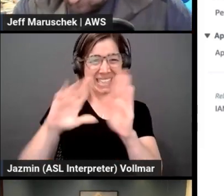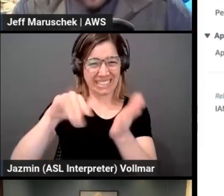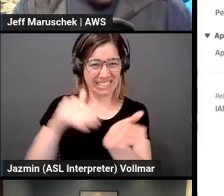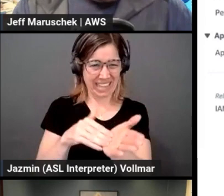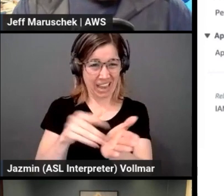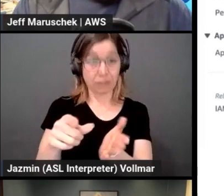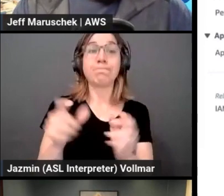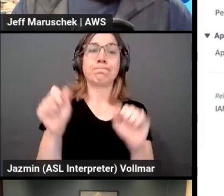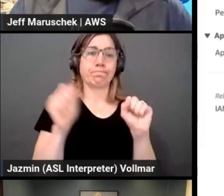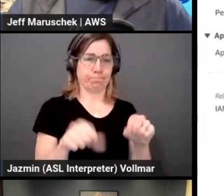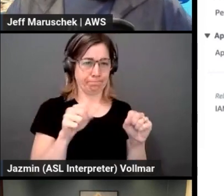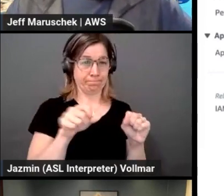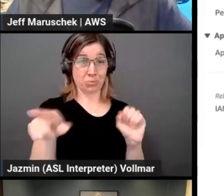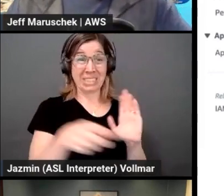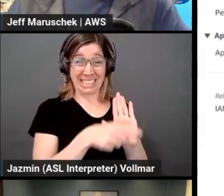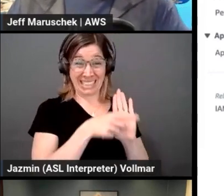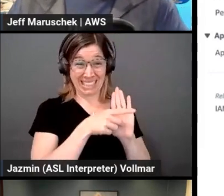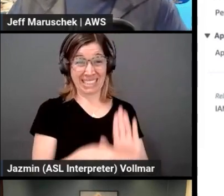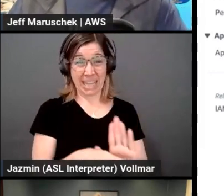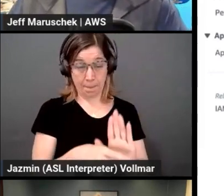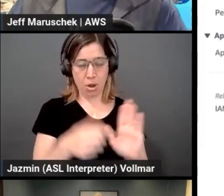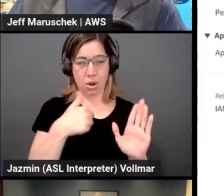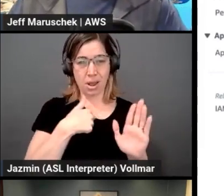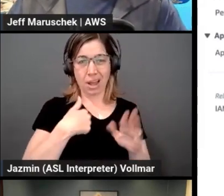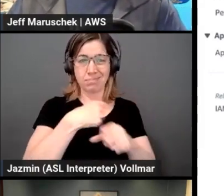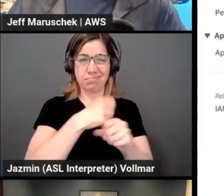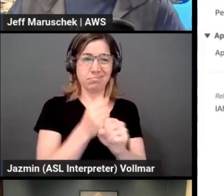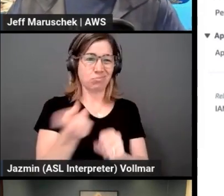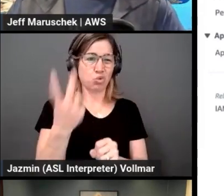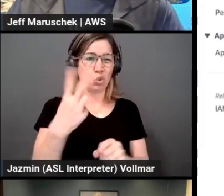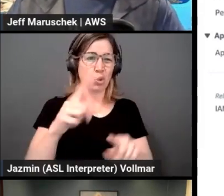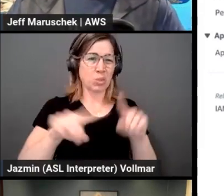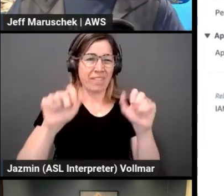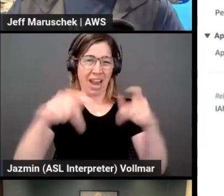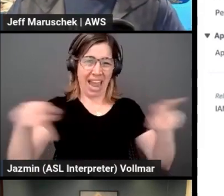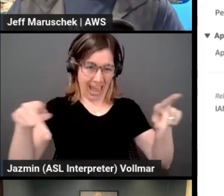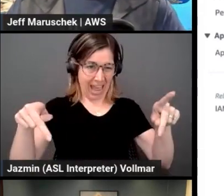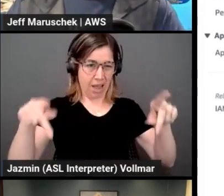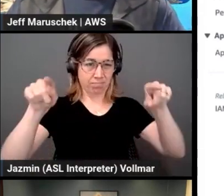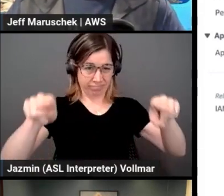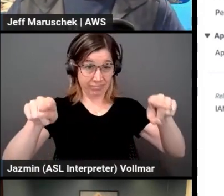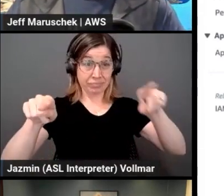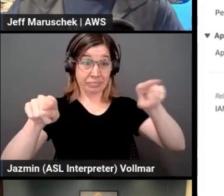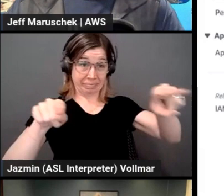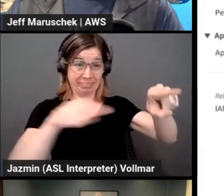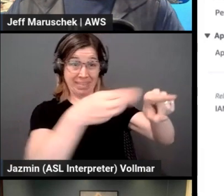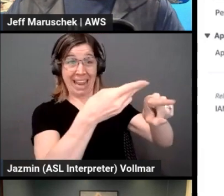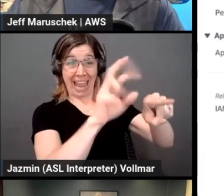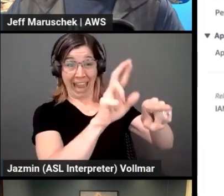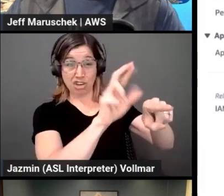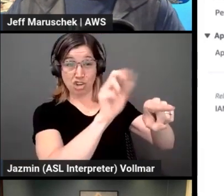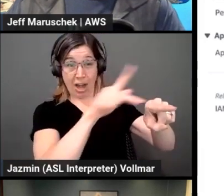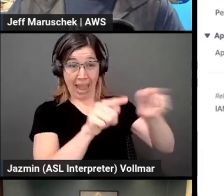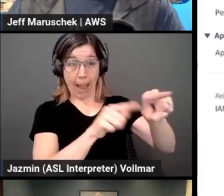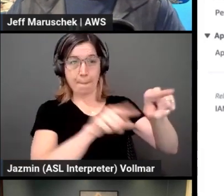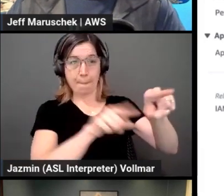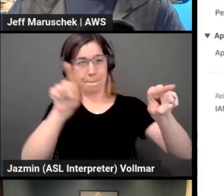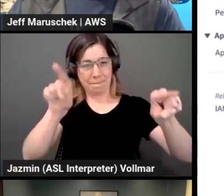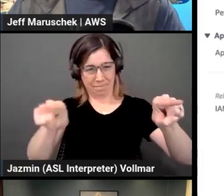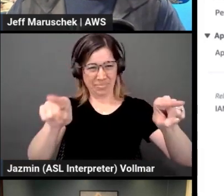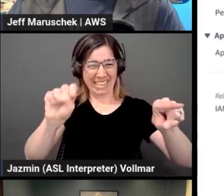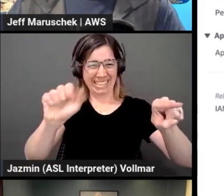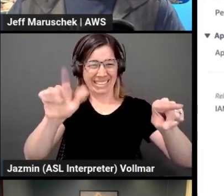I'm going to show today is I created two different applications. One is an HR application and one is a sales